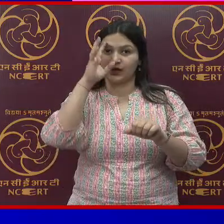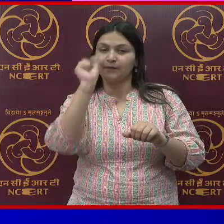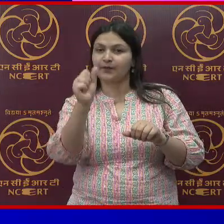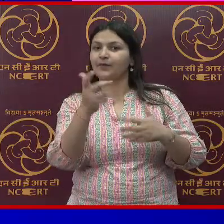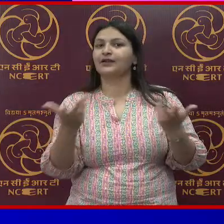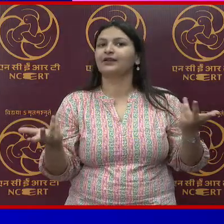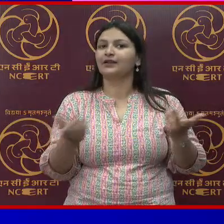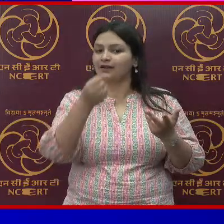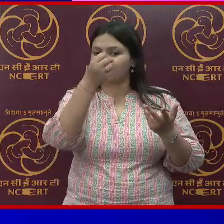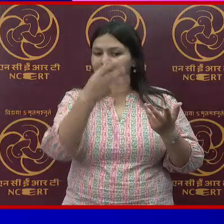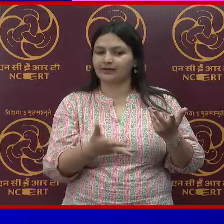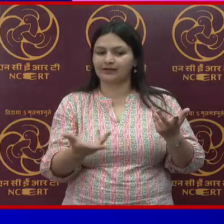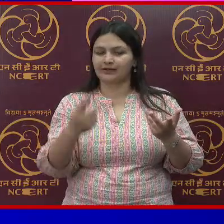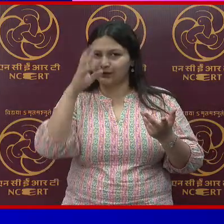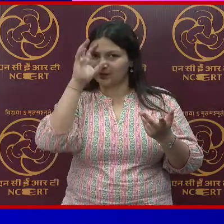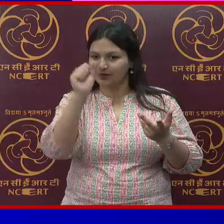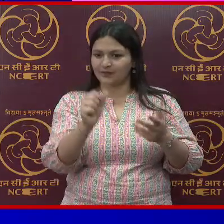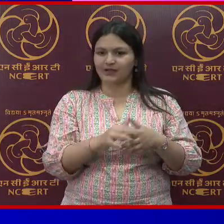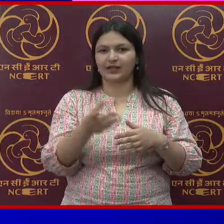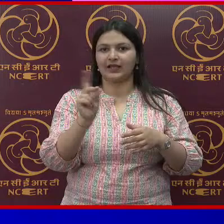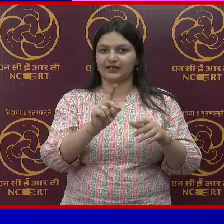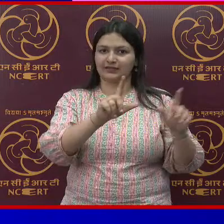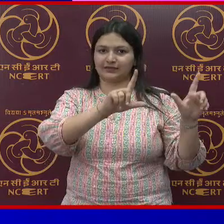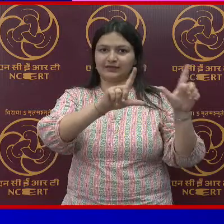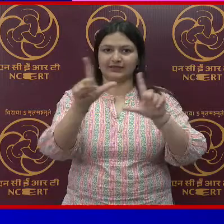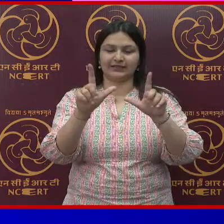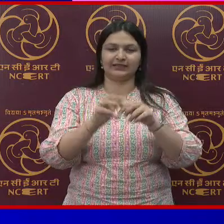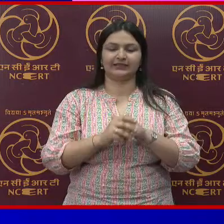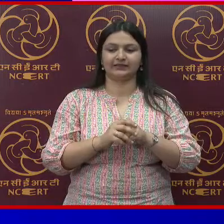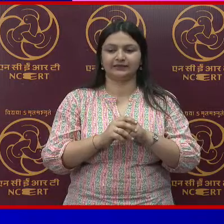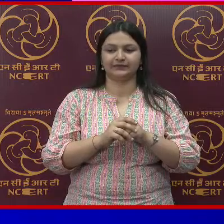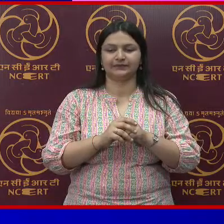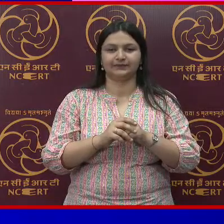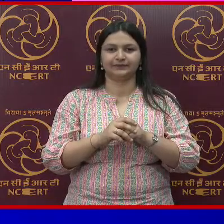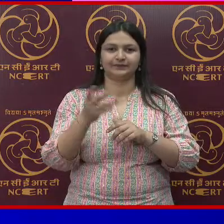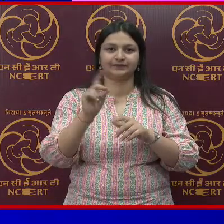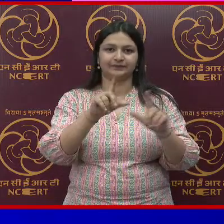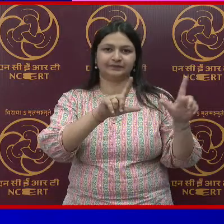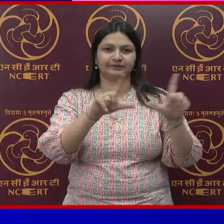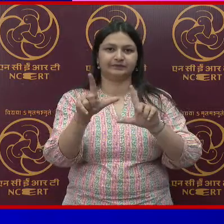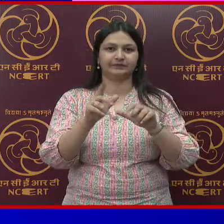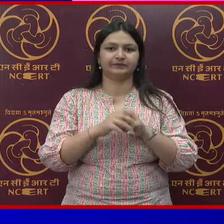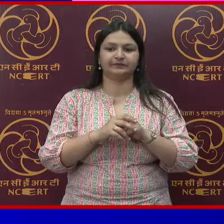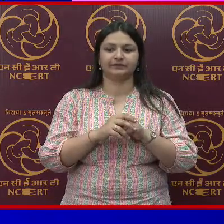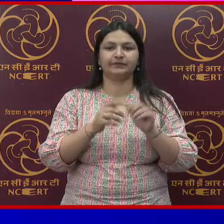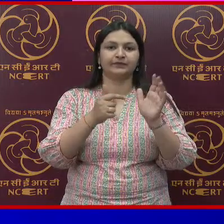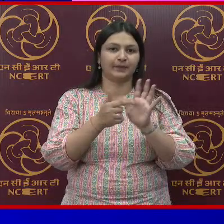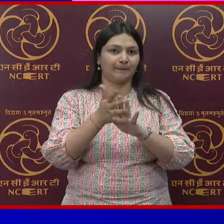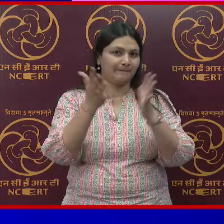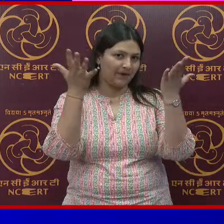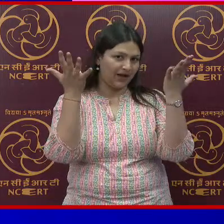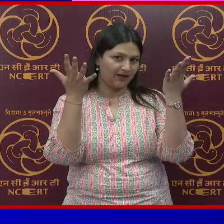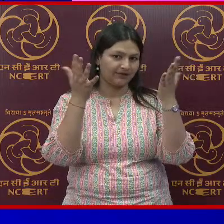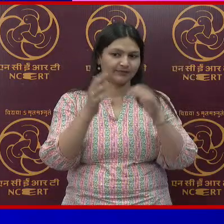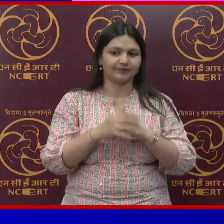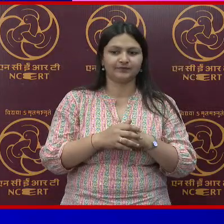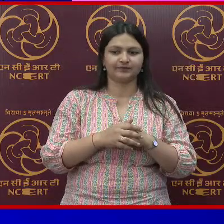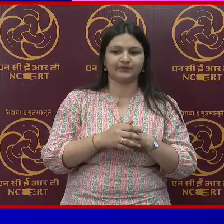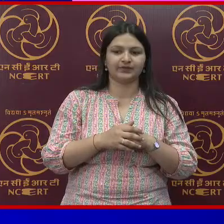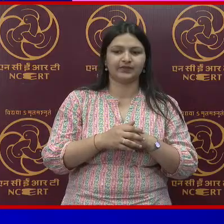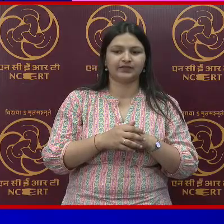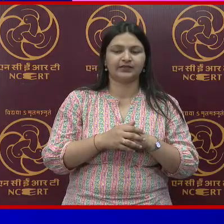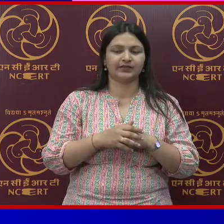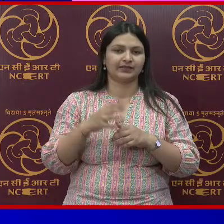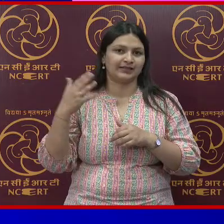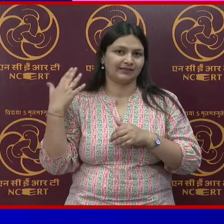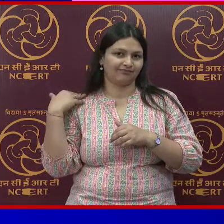right? Now, once again I will show you and you can check on your own what were the correct answers. So, you can see palms Okay, and you can see the back